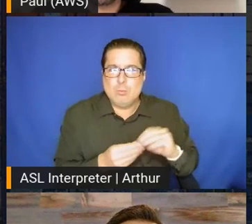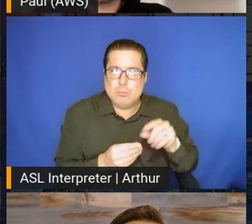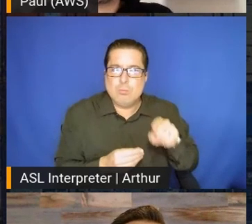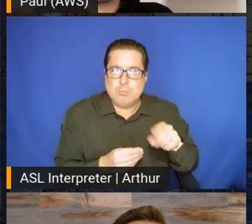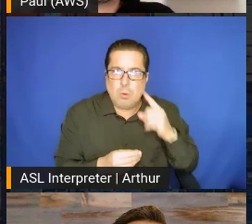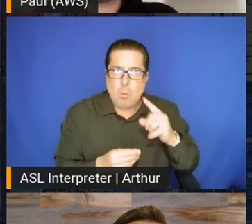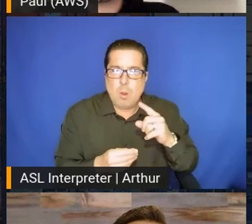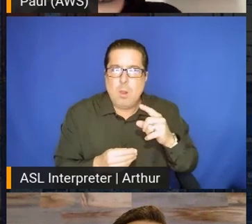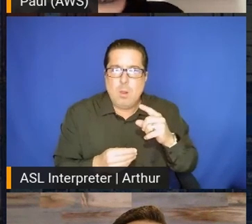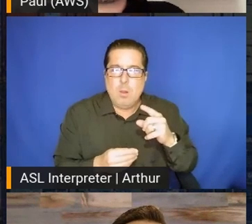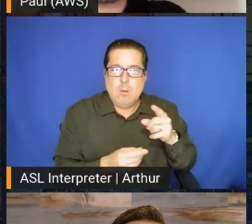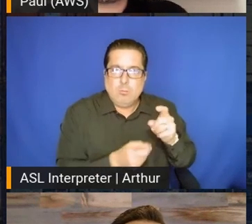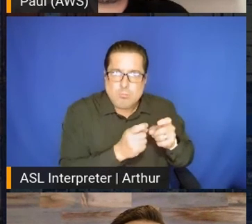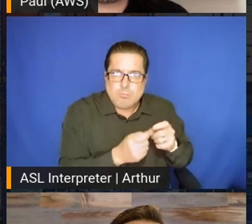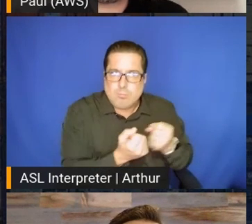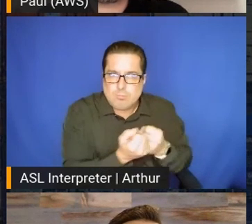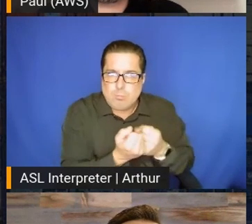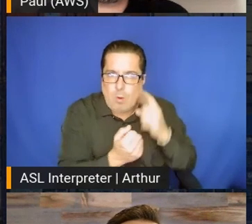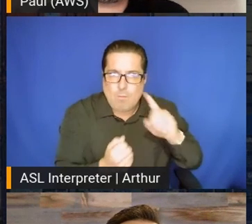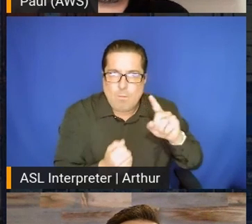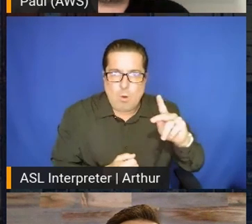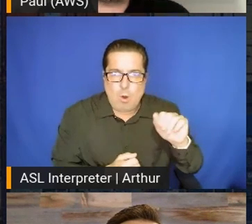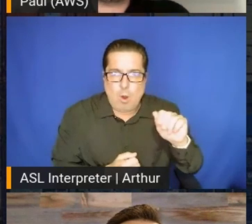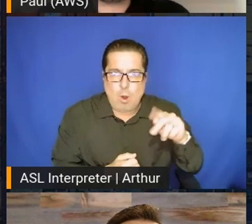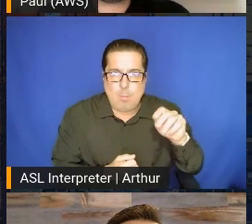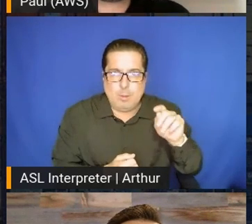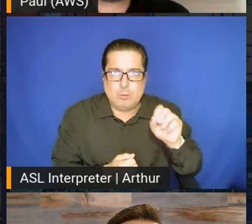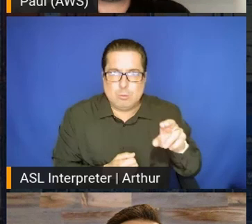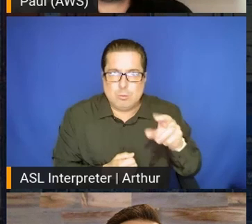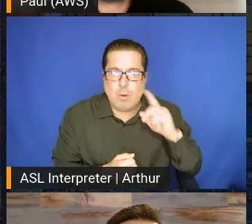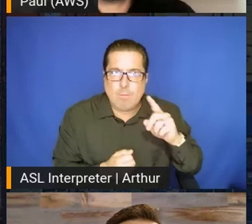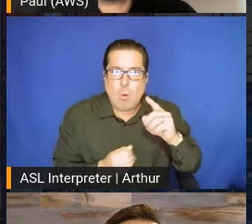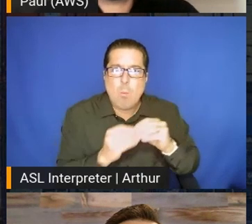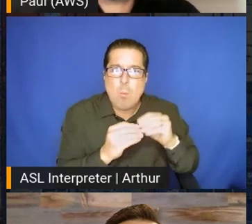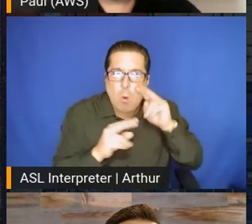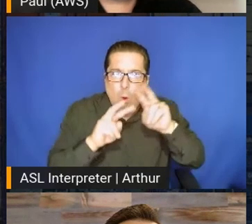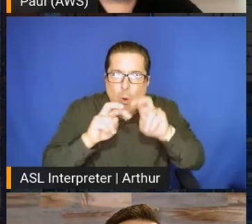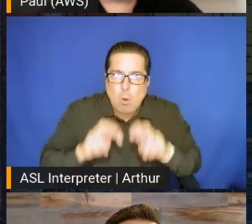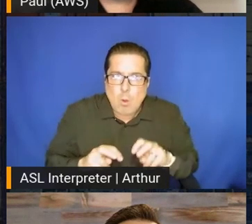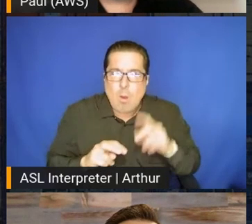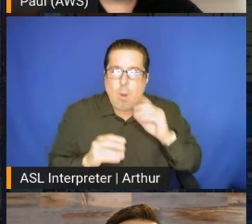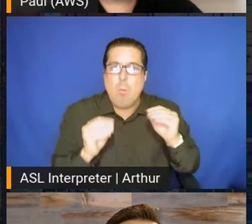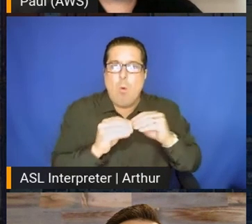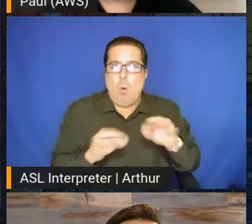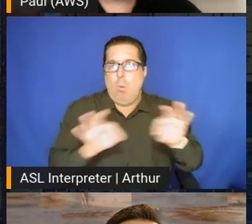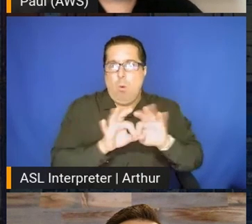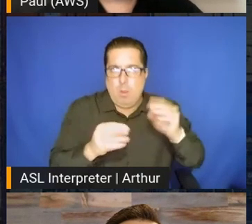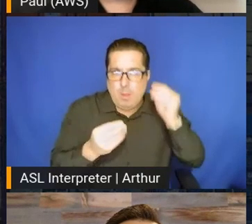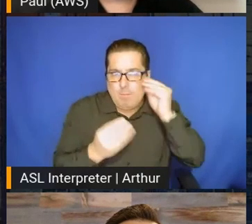on Karpenter. Pretty useful information there. All right,